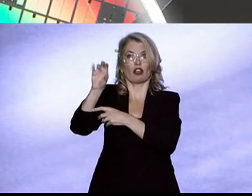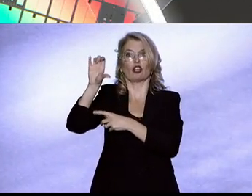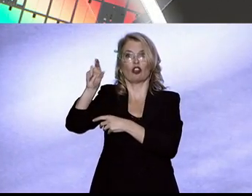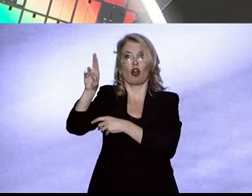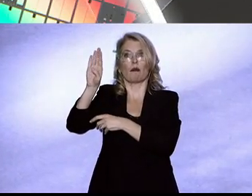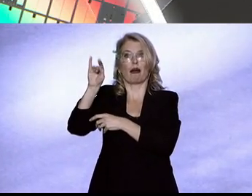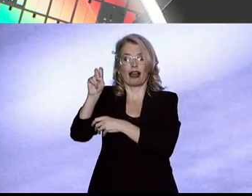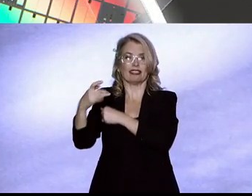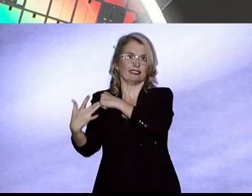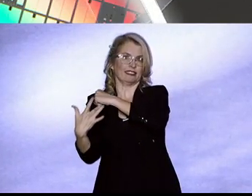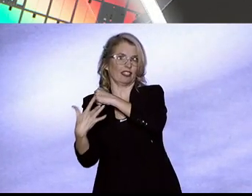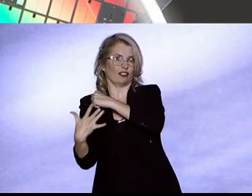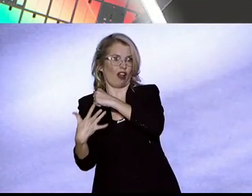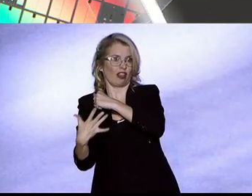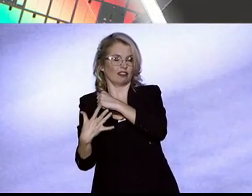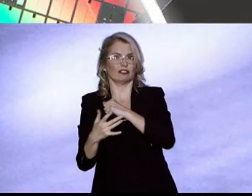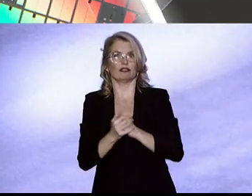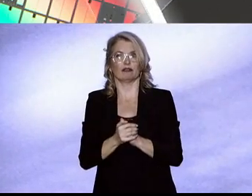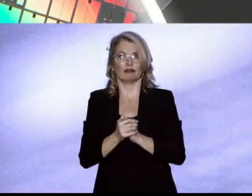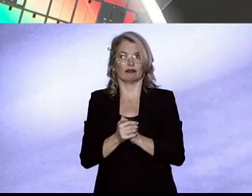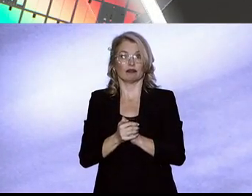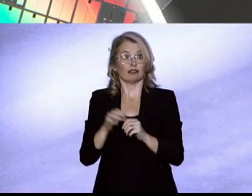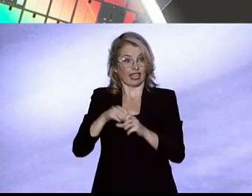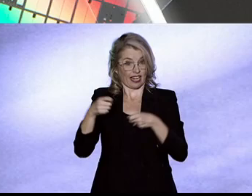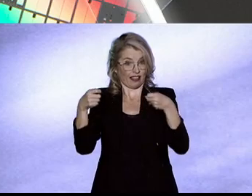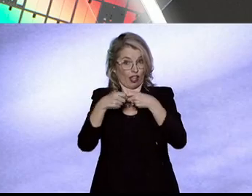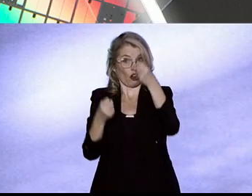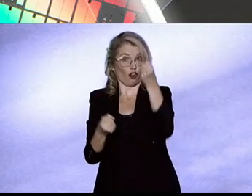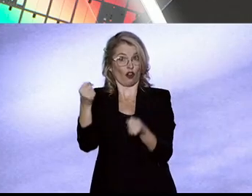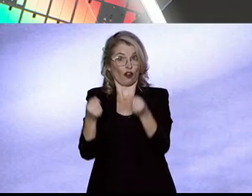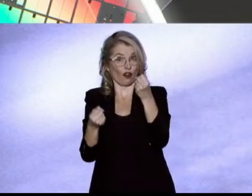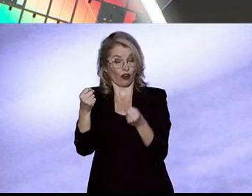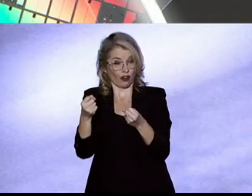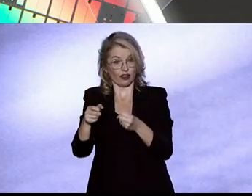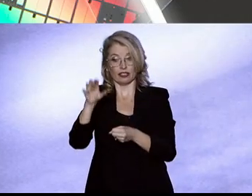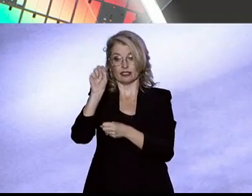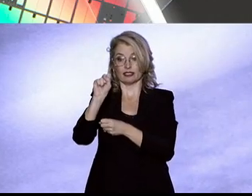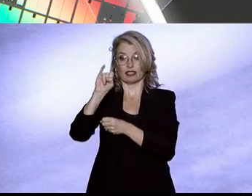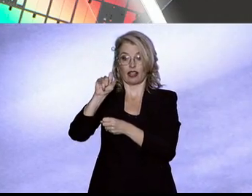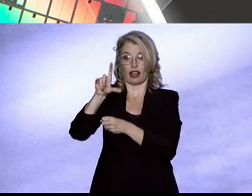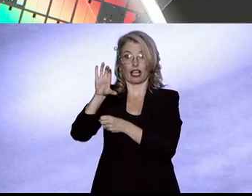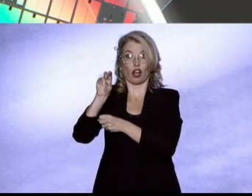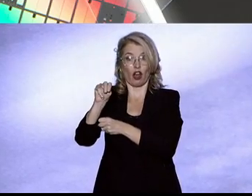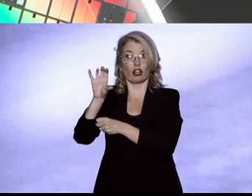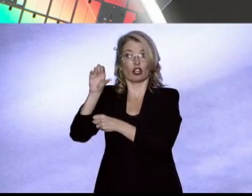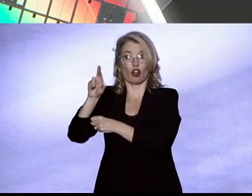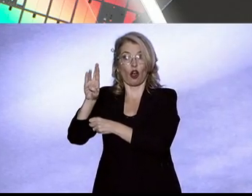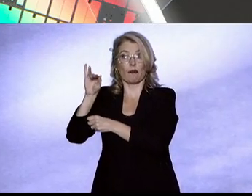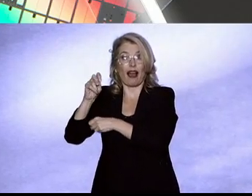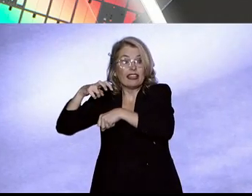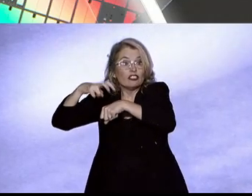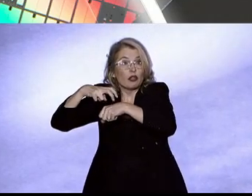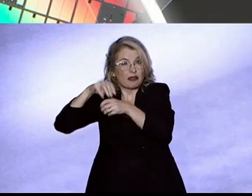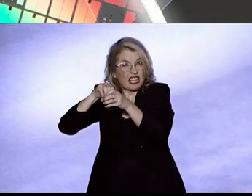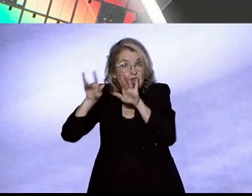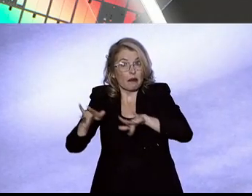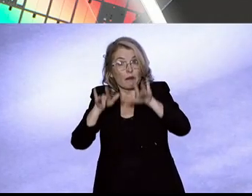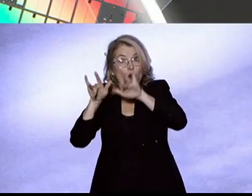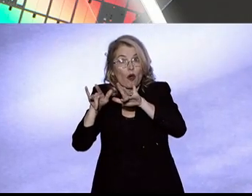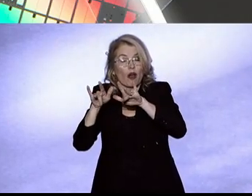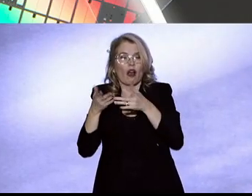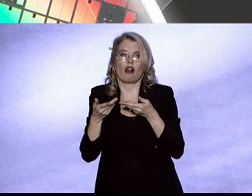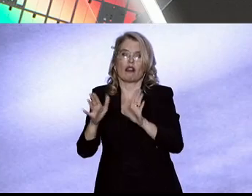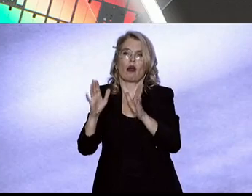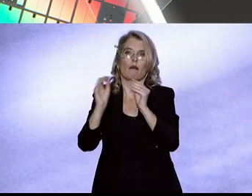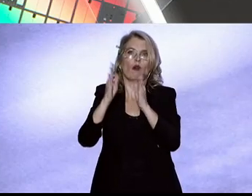silicon carbide technologies. In electric vehicles, silicon carbide chips enable